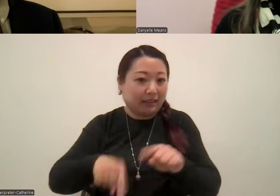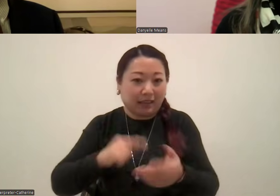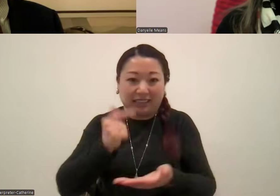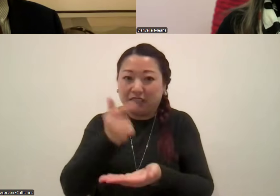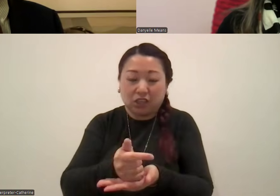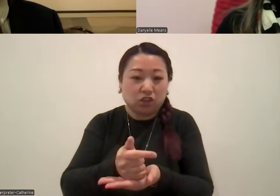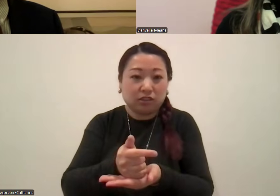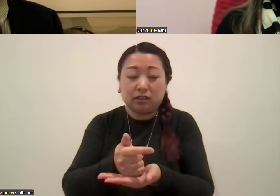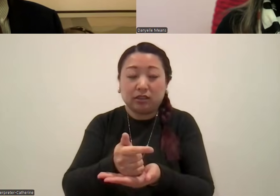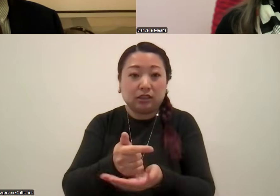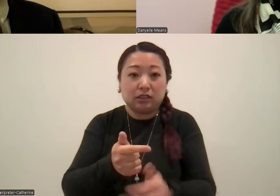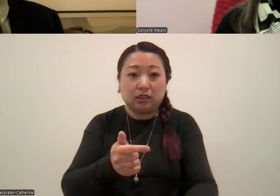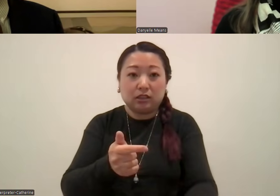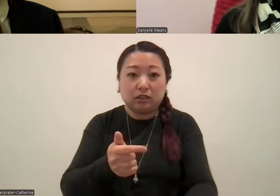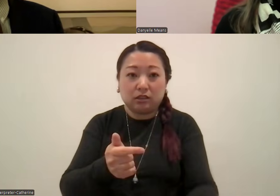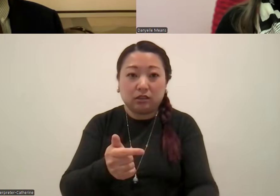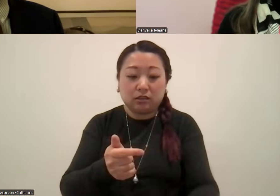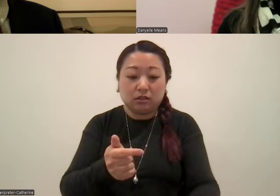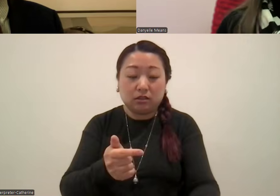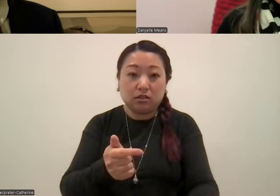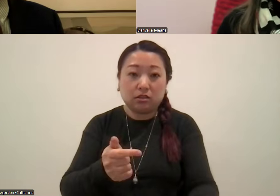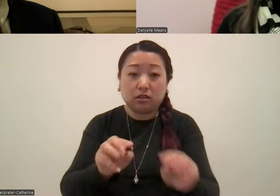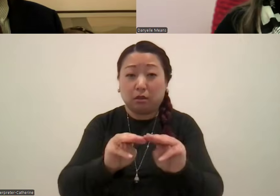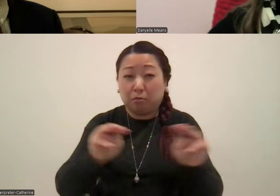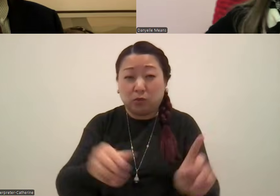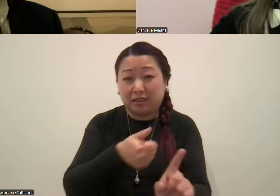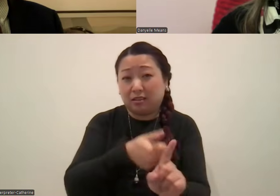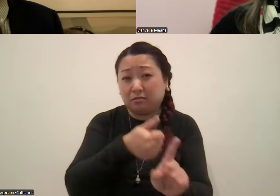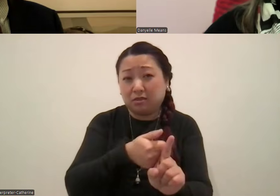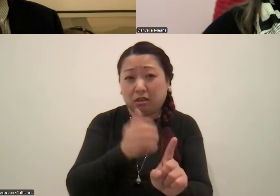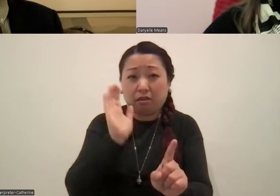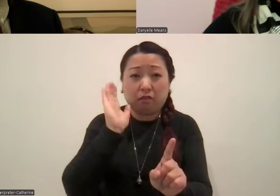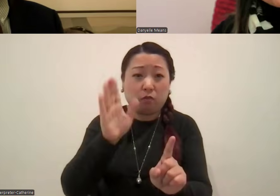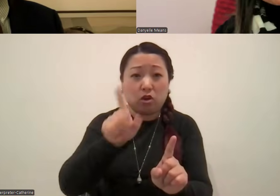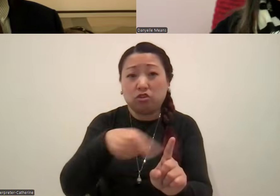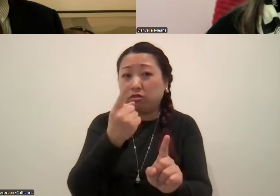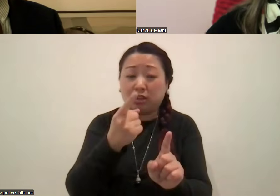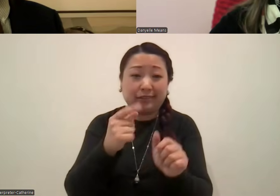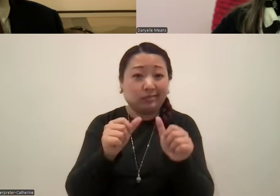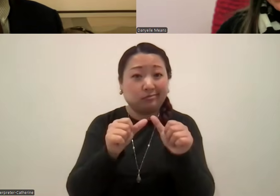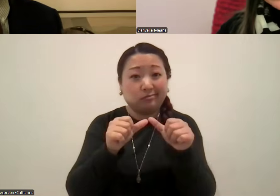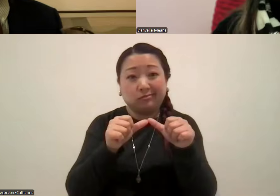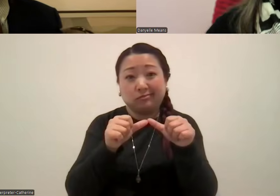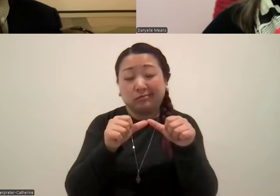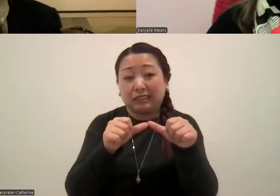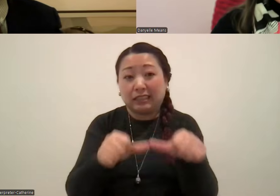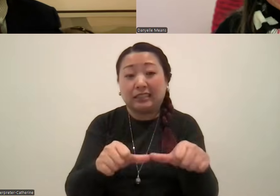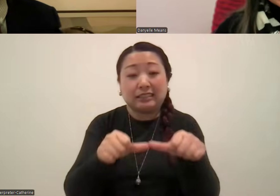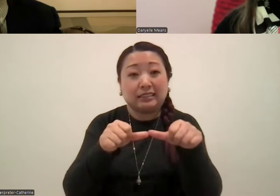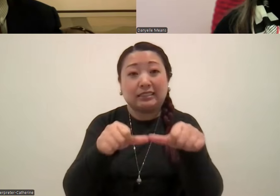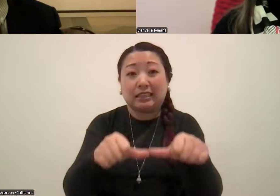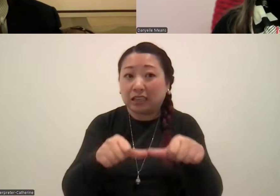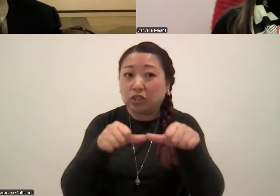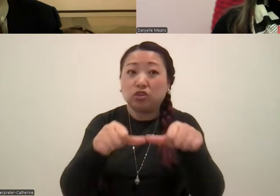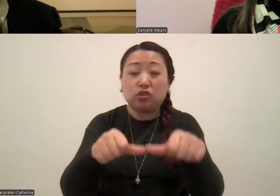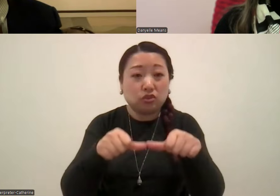that that the museum is going to just continue in perpetuity to